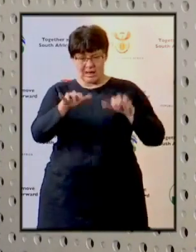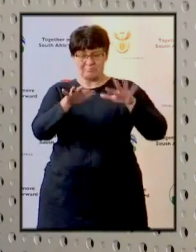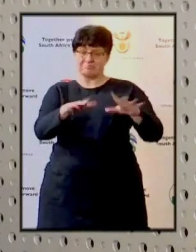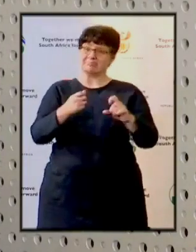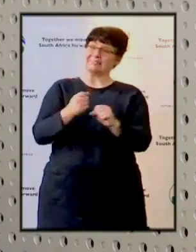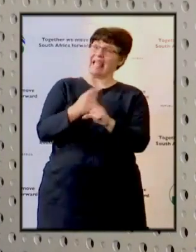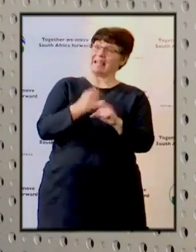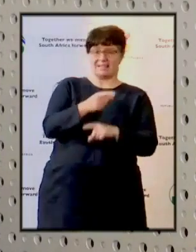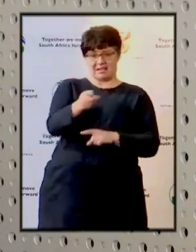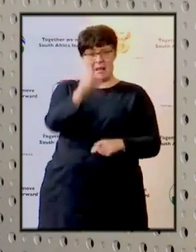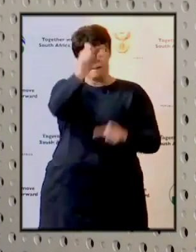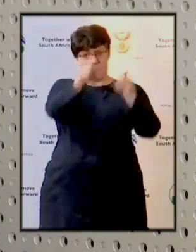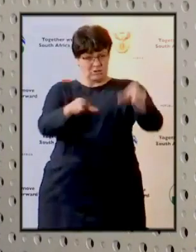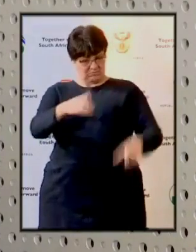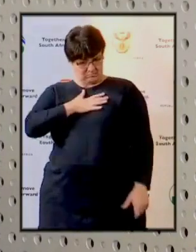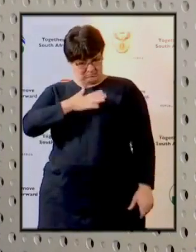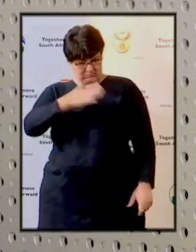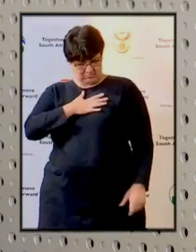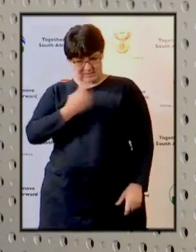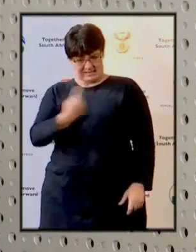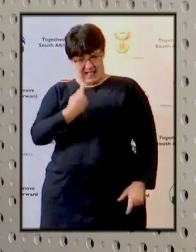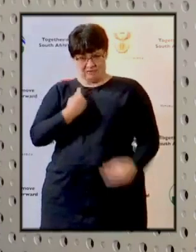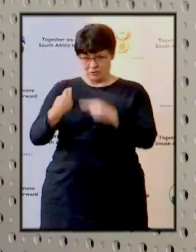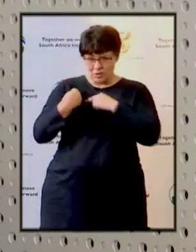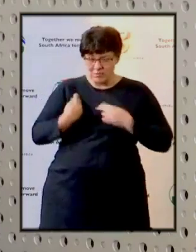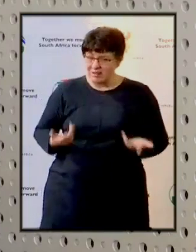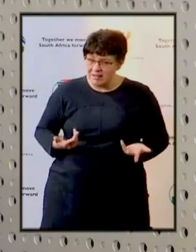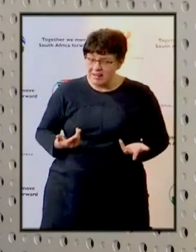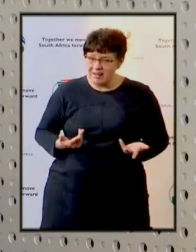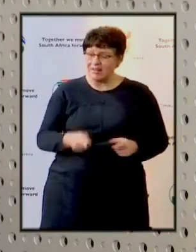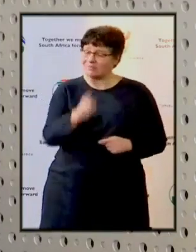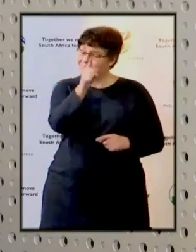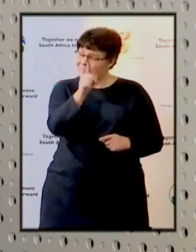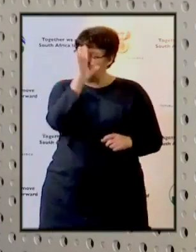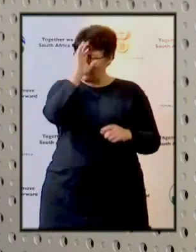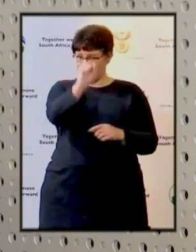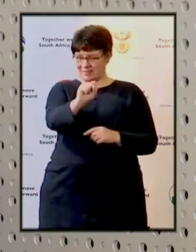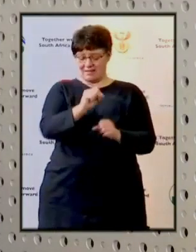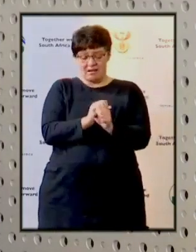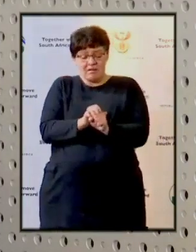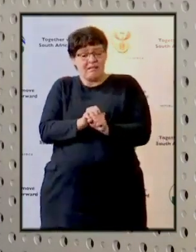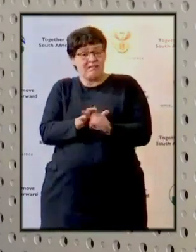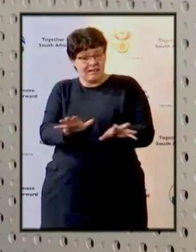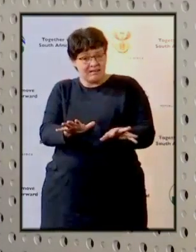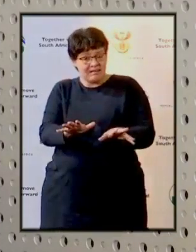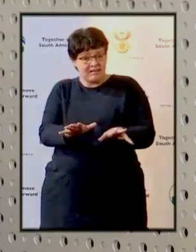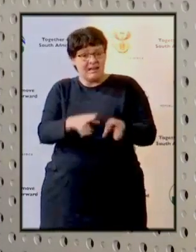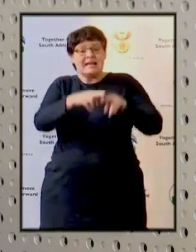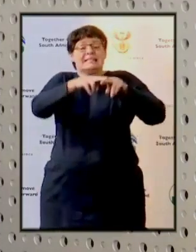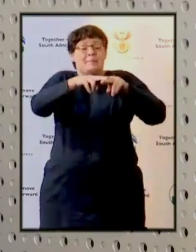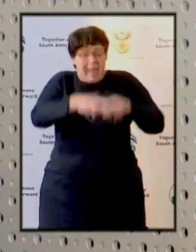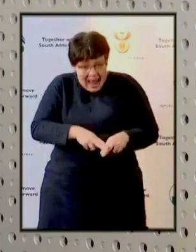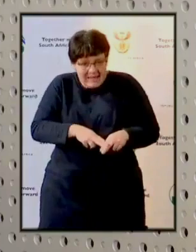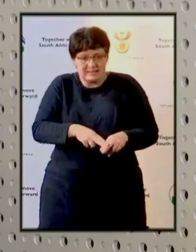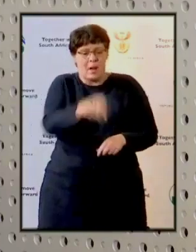transport? And the answer is, a lot of what we need to achieve with COVID-19 does